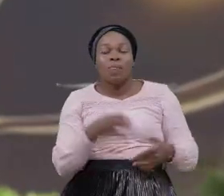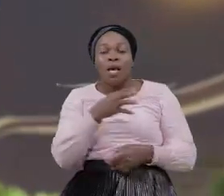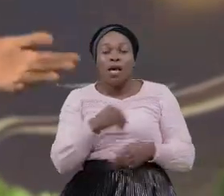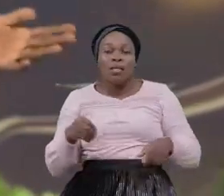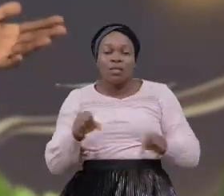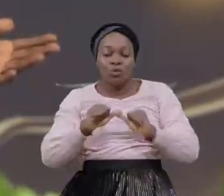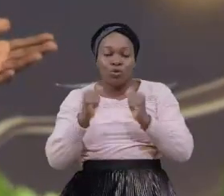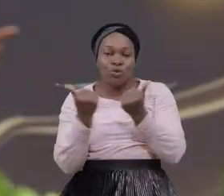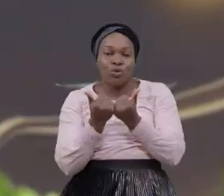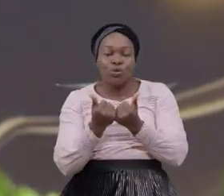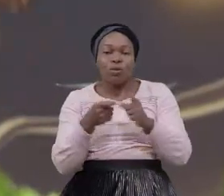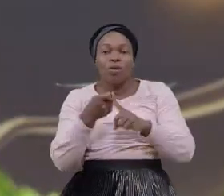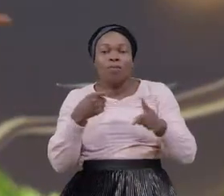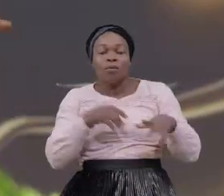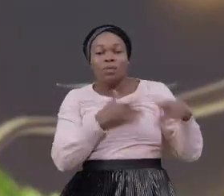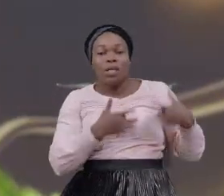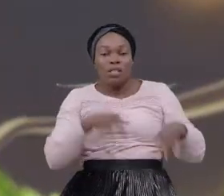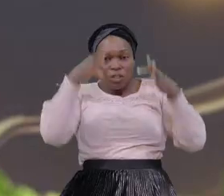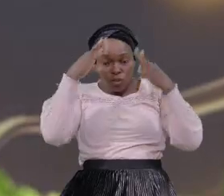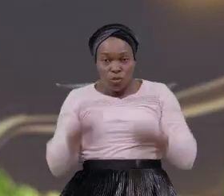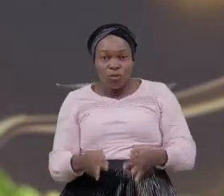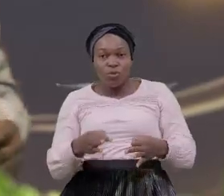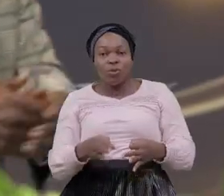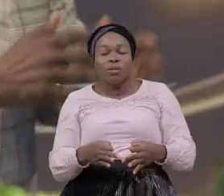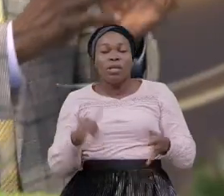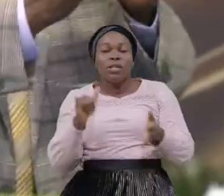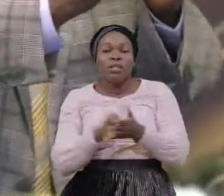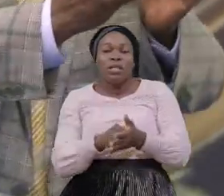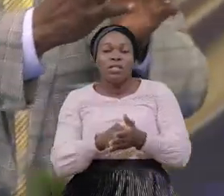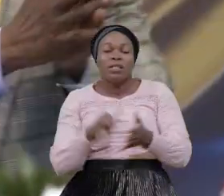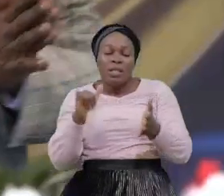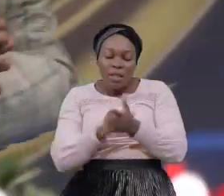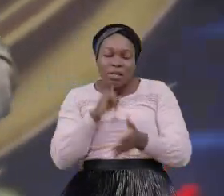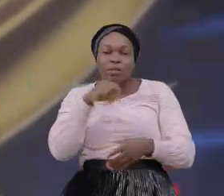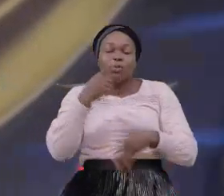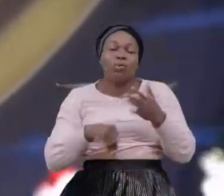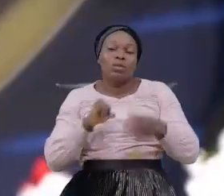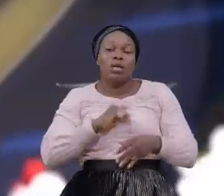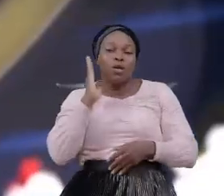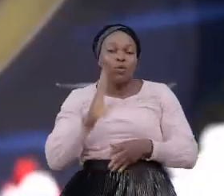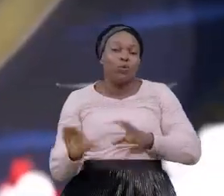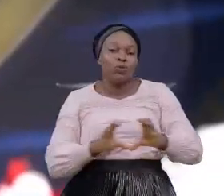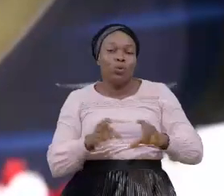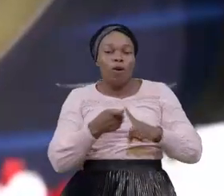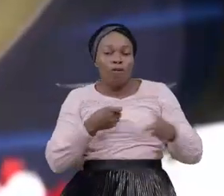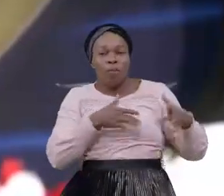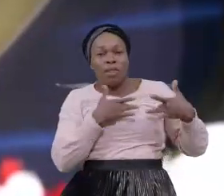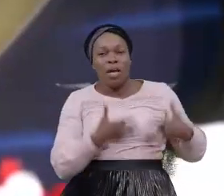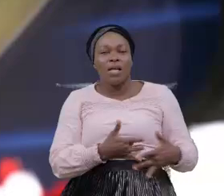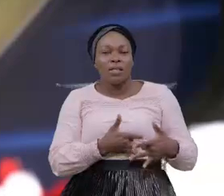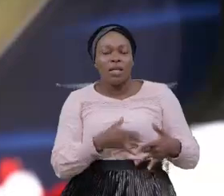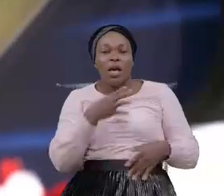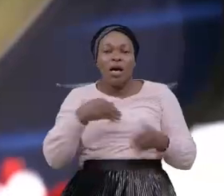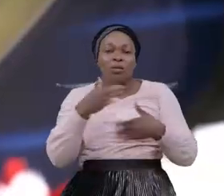and decision that is what I'm going to do, it comes from the heart. All those good